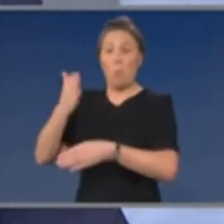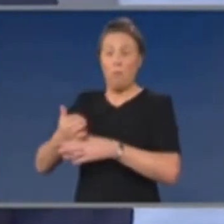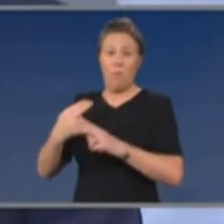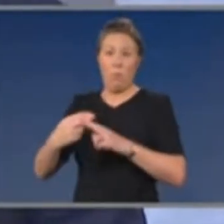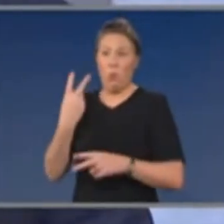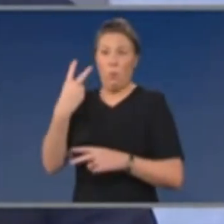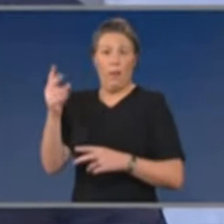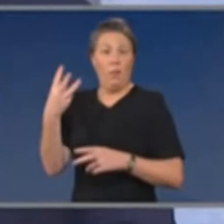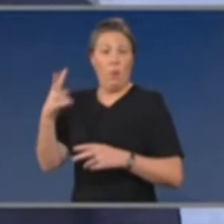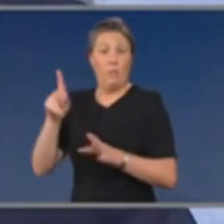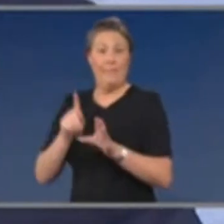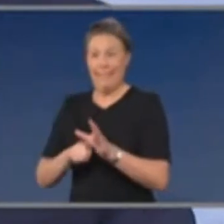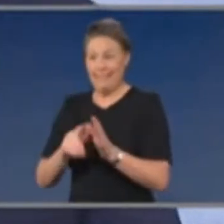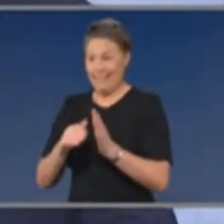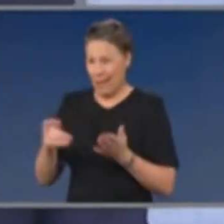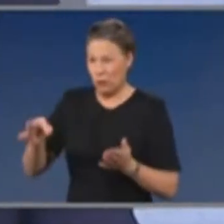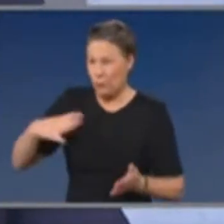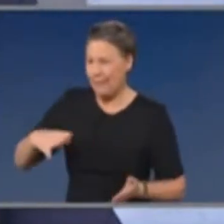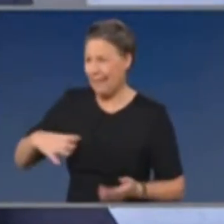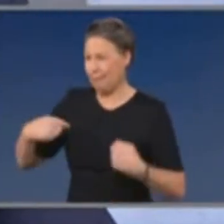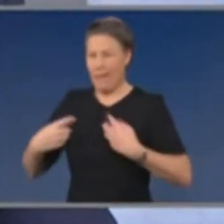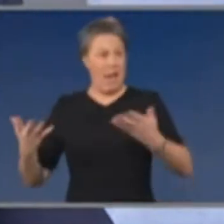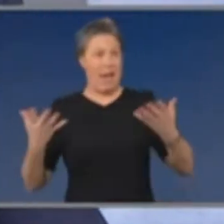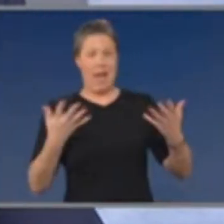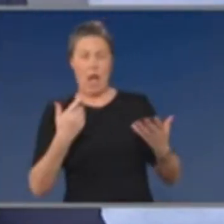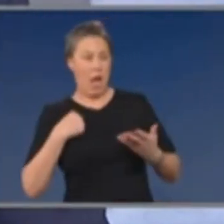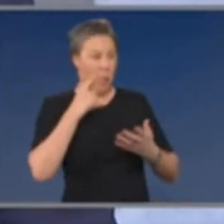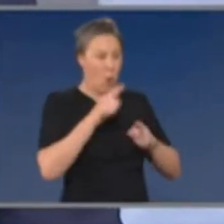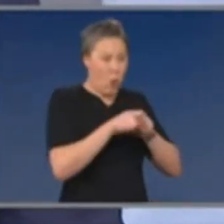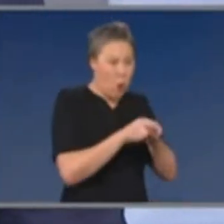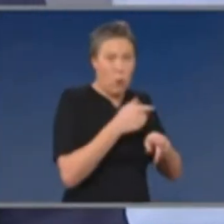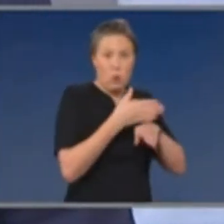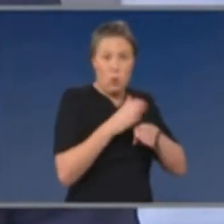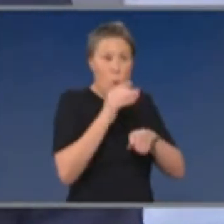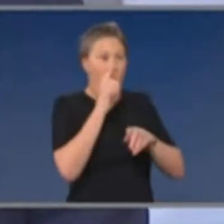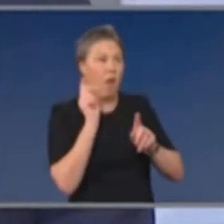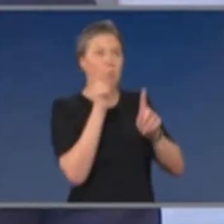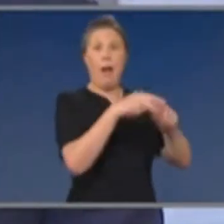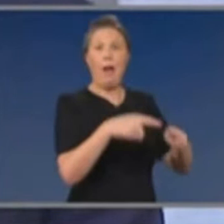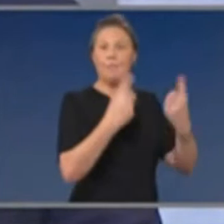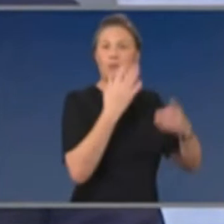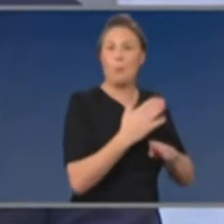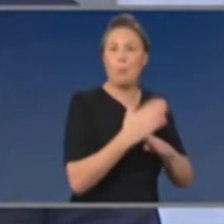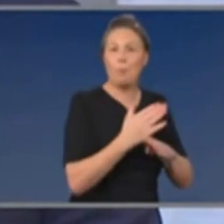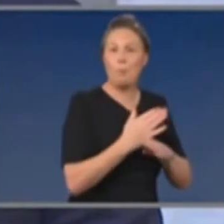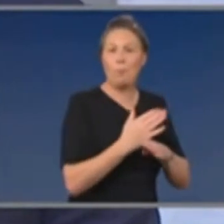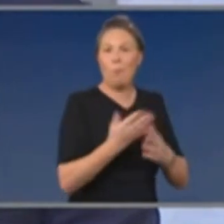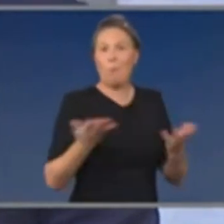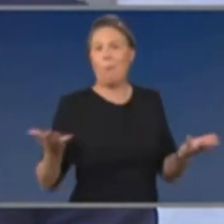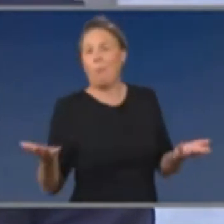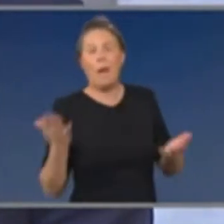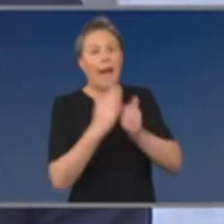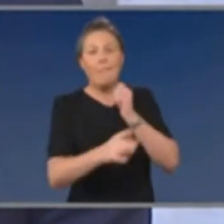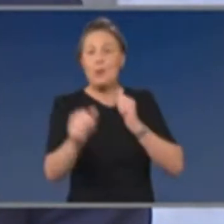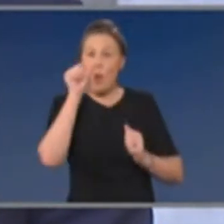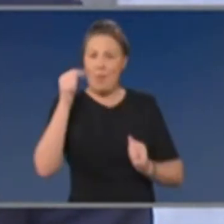having to make a change. You may have been running your own business. You may have been a sole trader. You may have been doing something completely different. And one of the things I've been